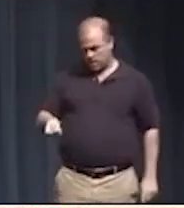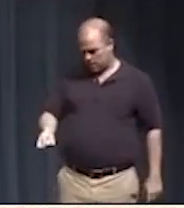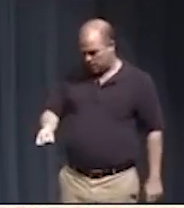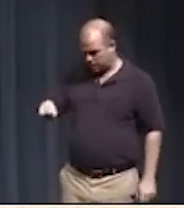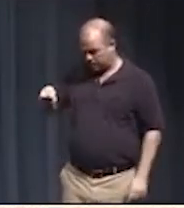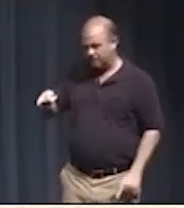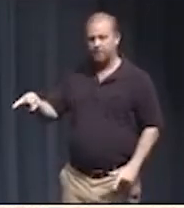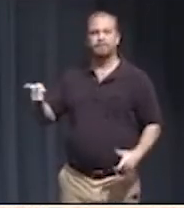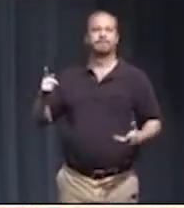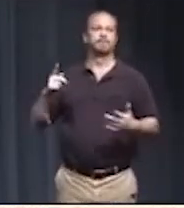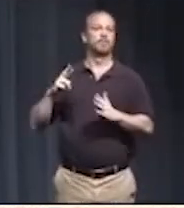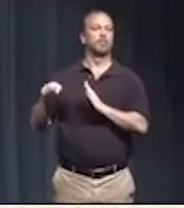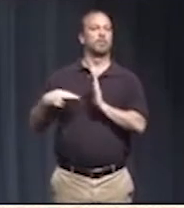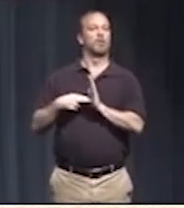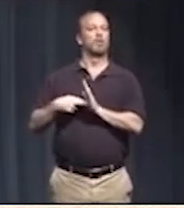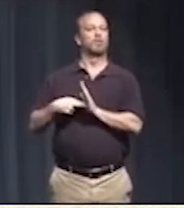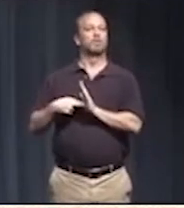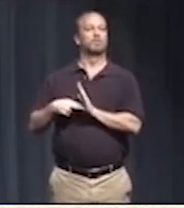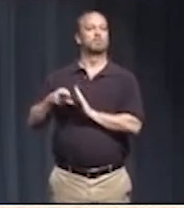we go.